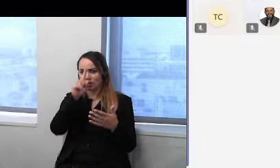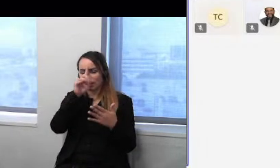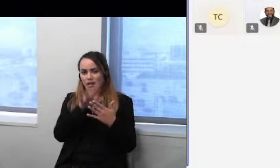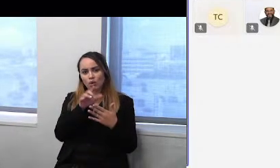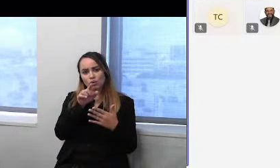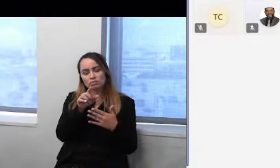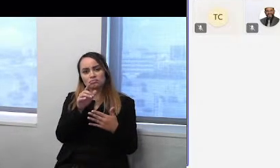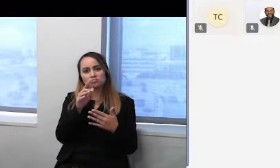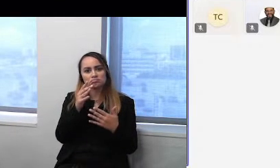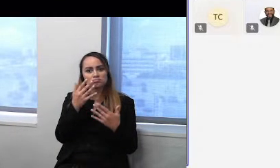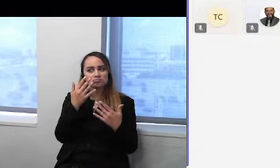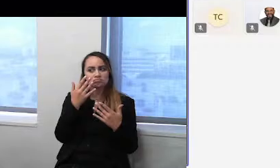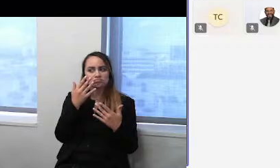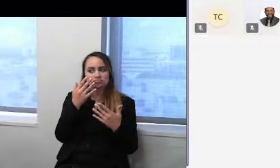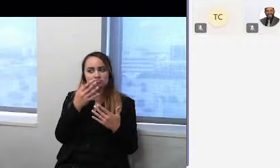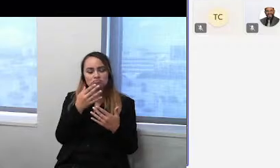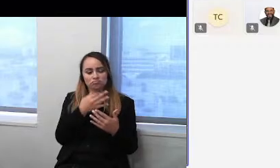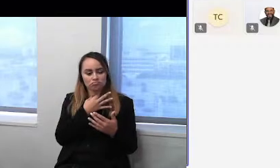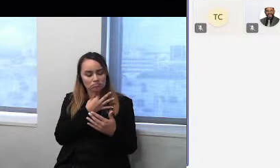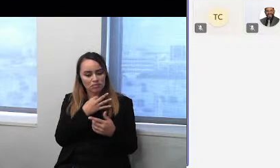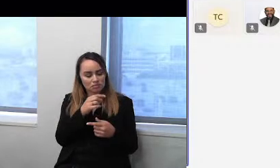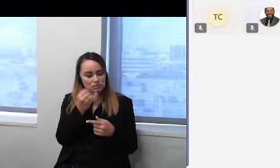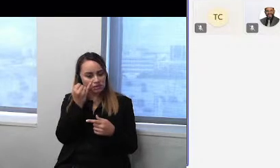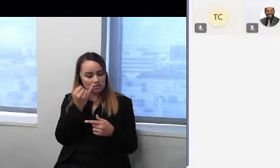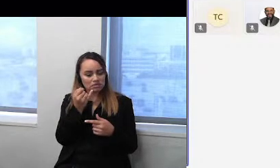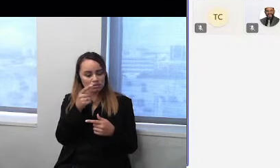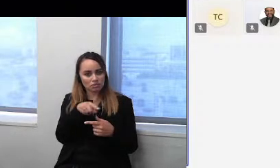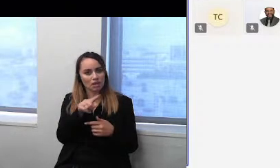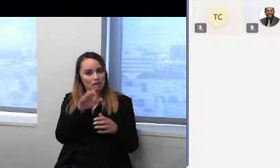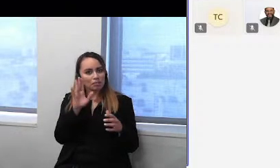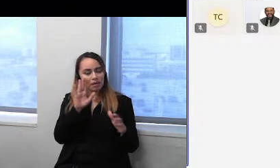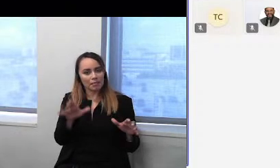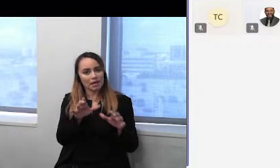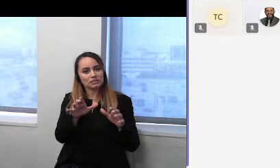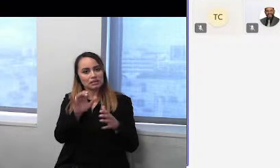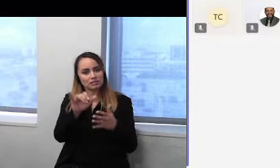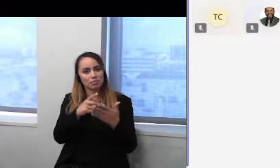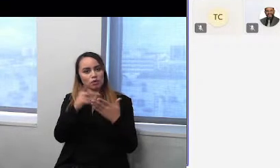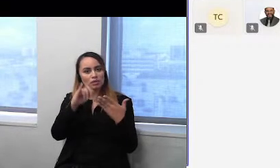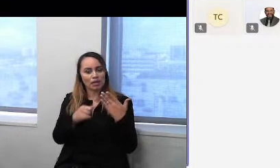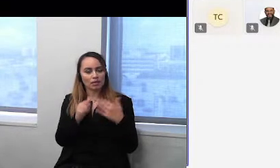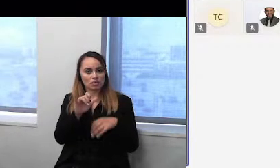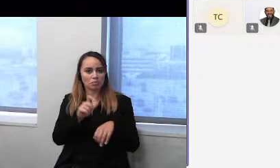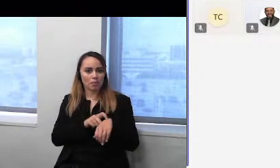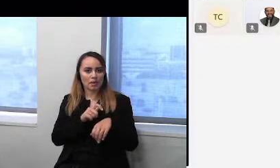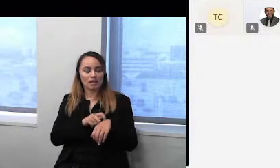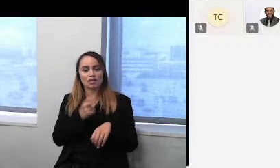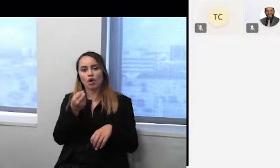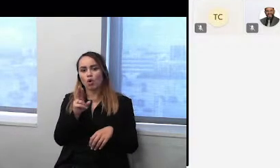address simultaneously multiple projects or a single project. Yes.